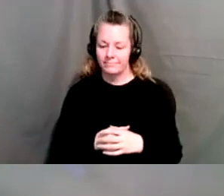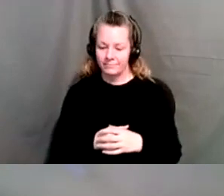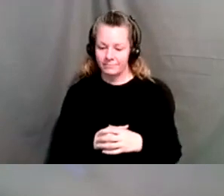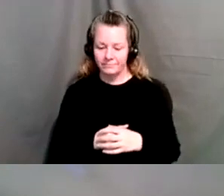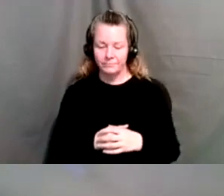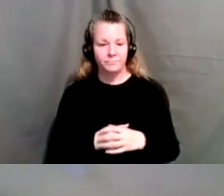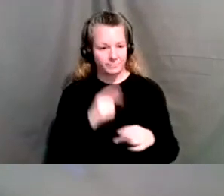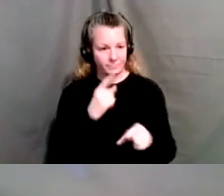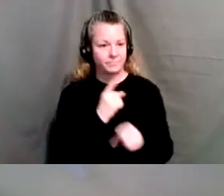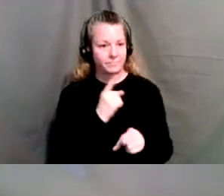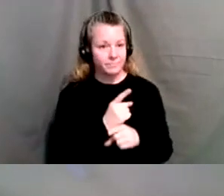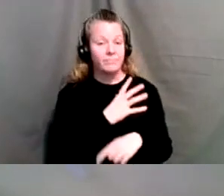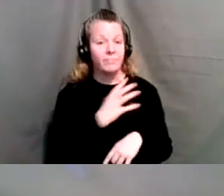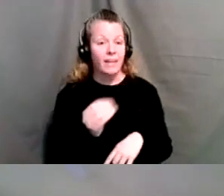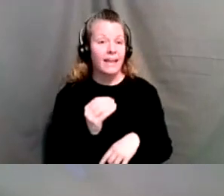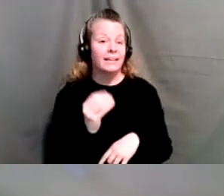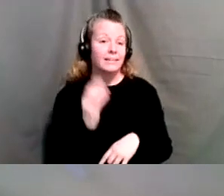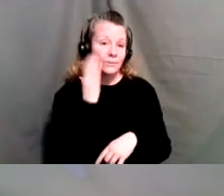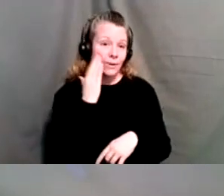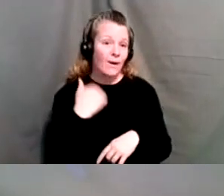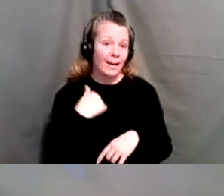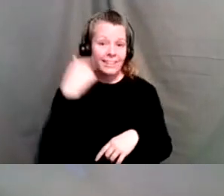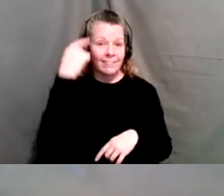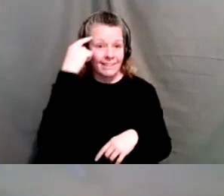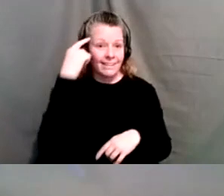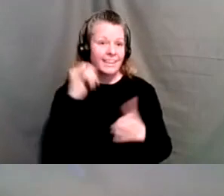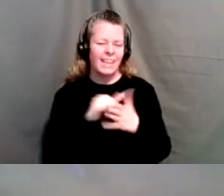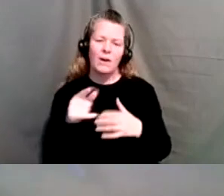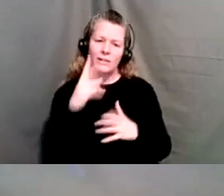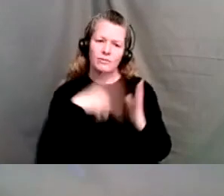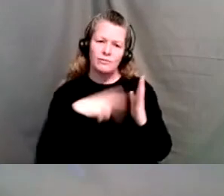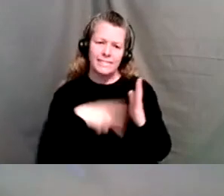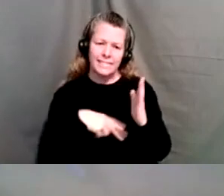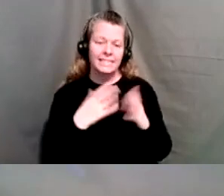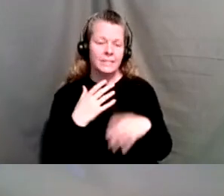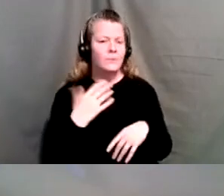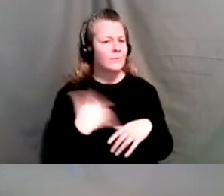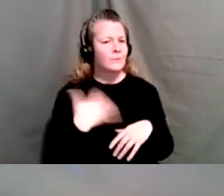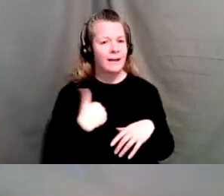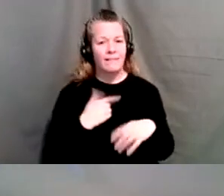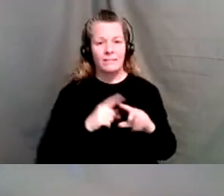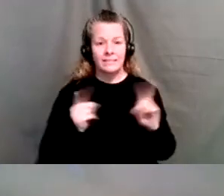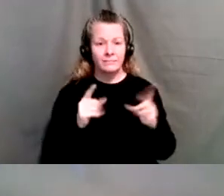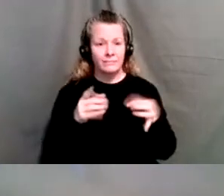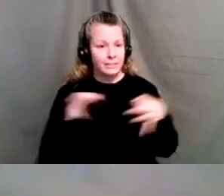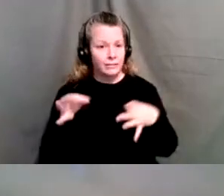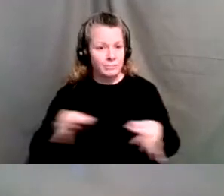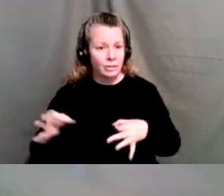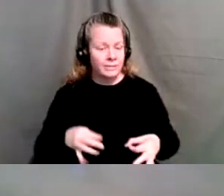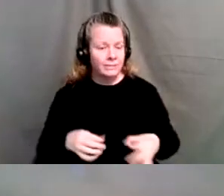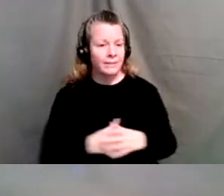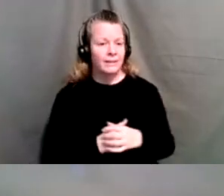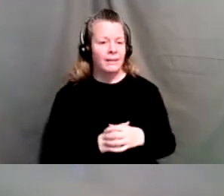Right. And, I think that's, and you read, there's different descriptions. I've done